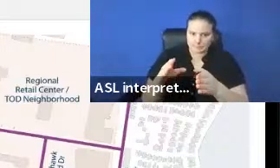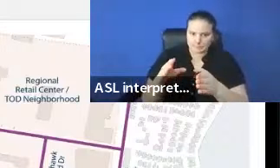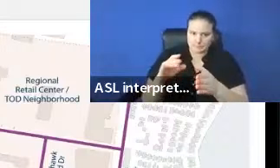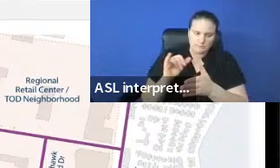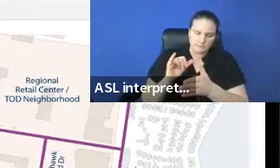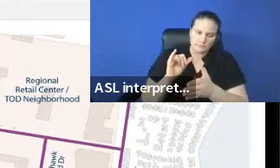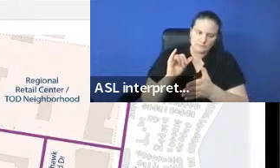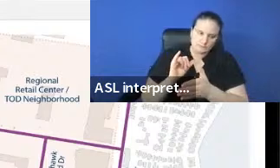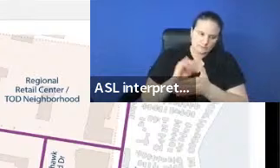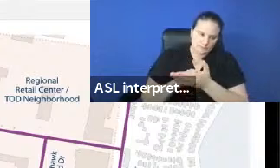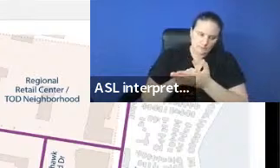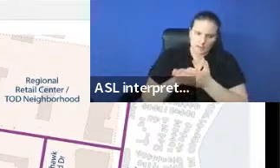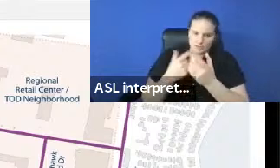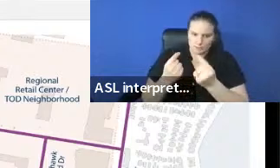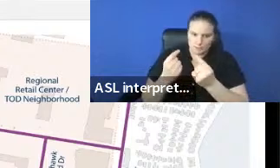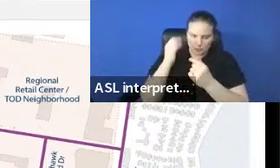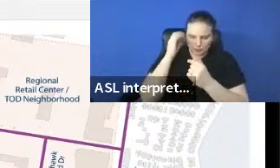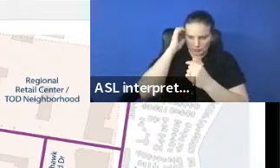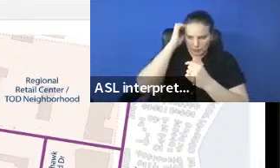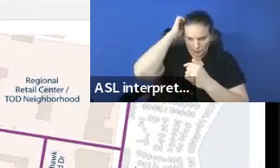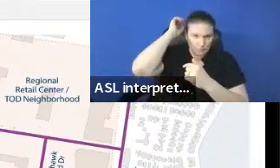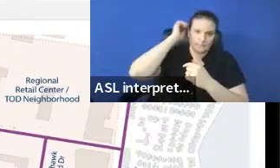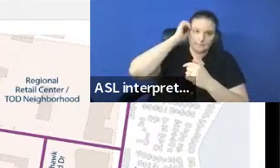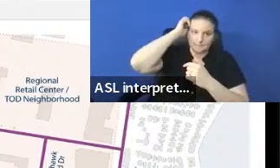what that does is it keeps